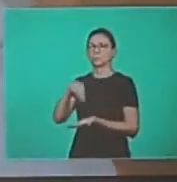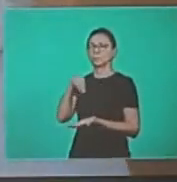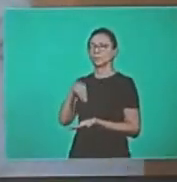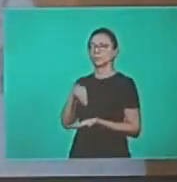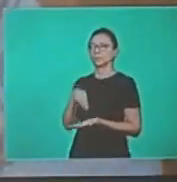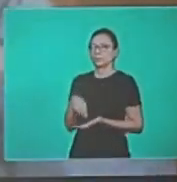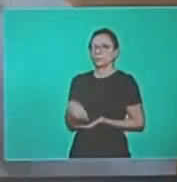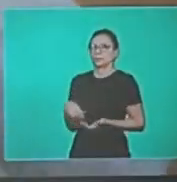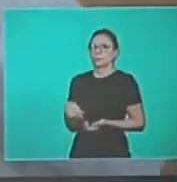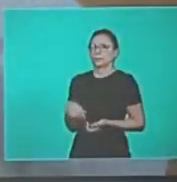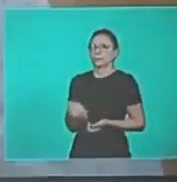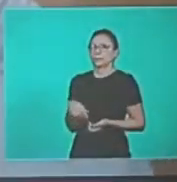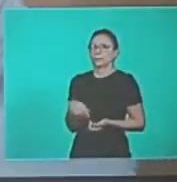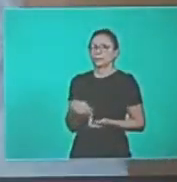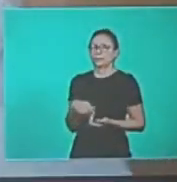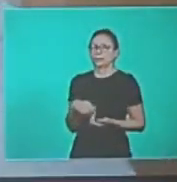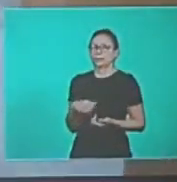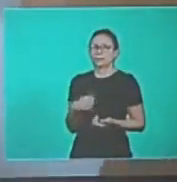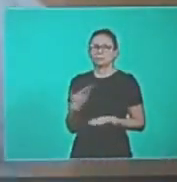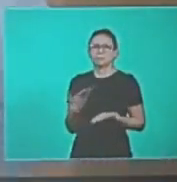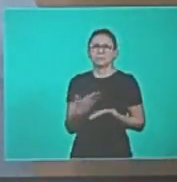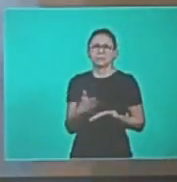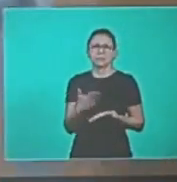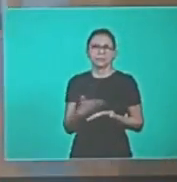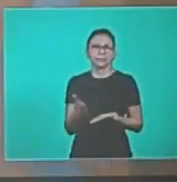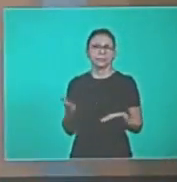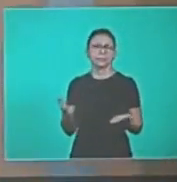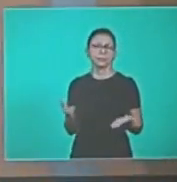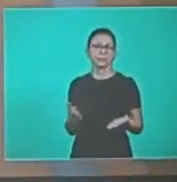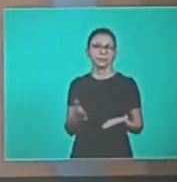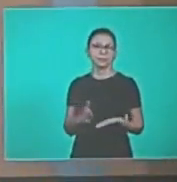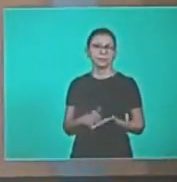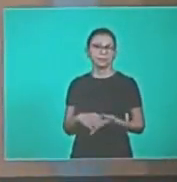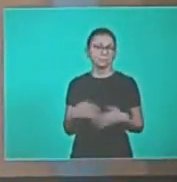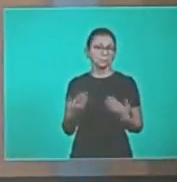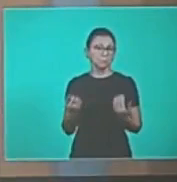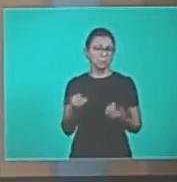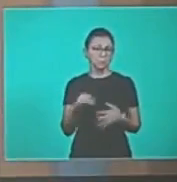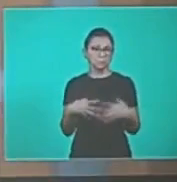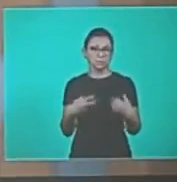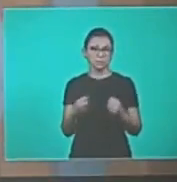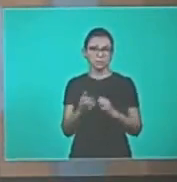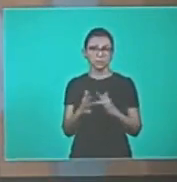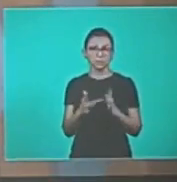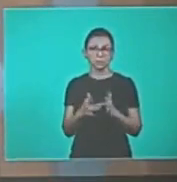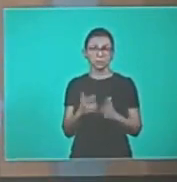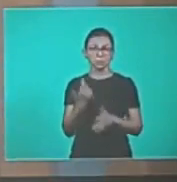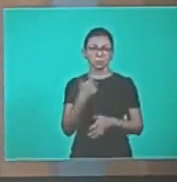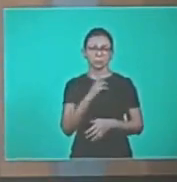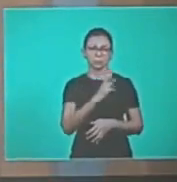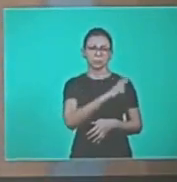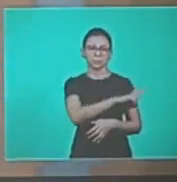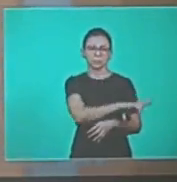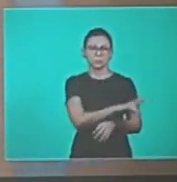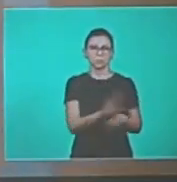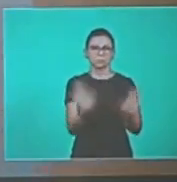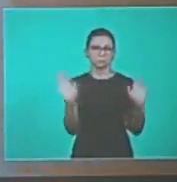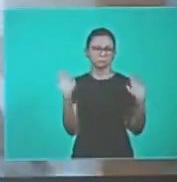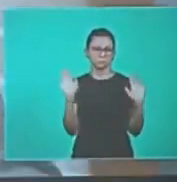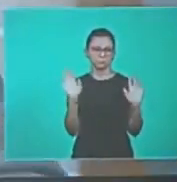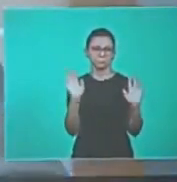It's not Maranatha Church, but accept Jesus. If you want to be part of any church, it's your problem, it's